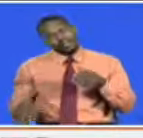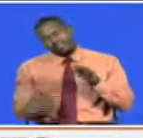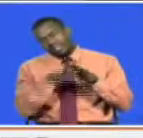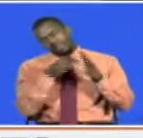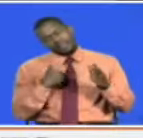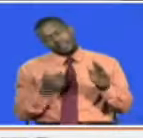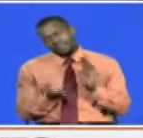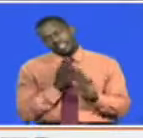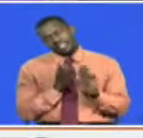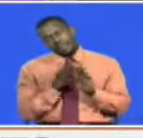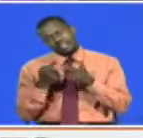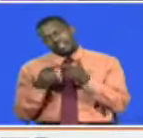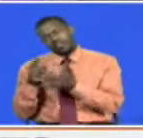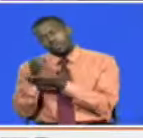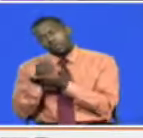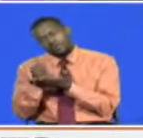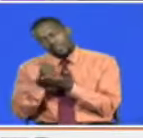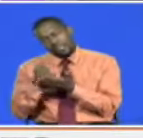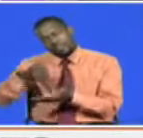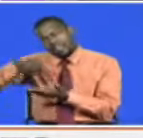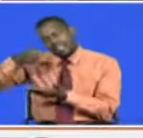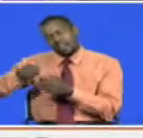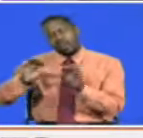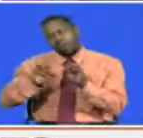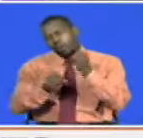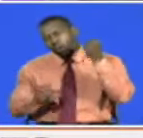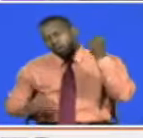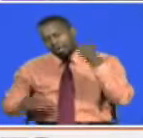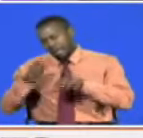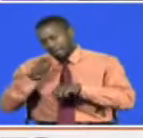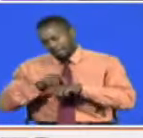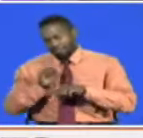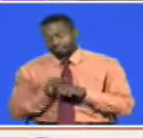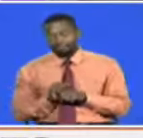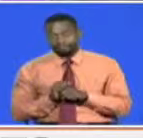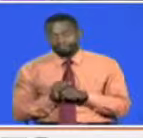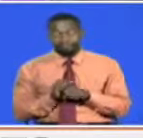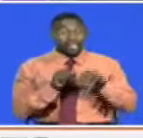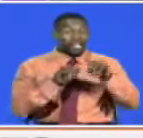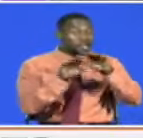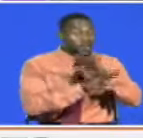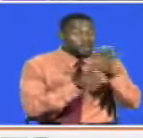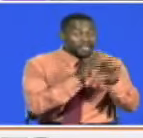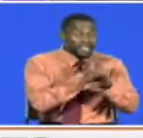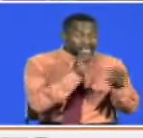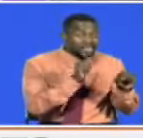Hii ya kahawa imekaa mwaka moja. Yule deputy president ambaye alichaguliwa na Wanjiku